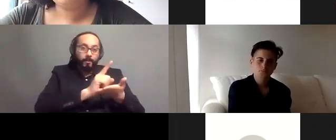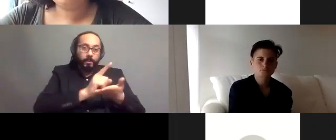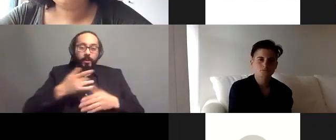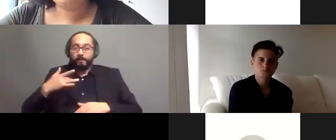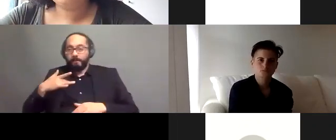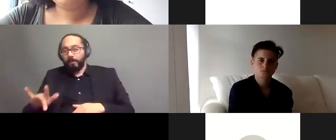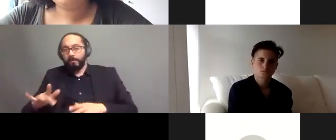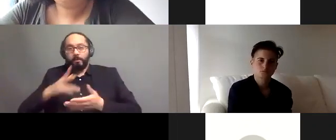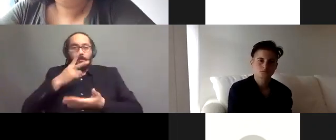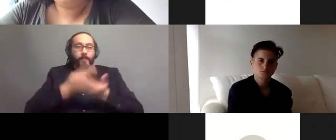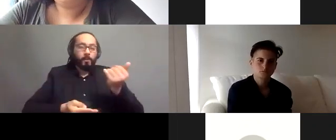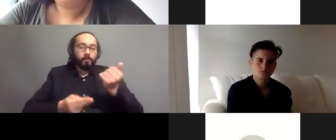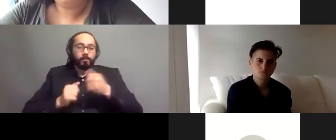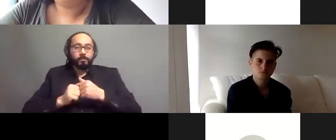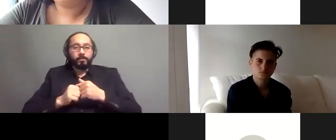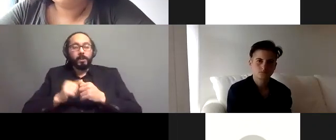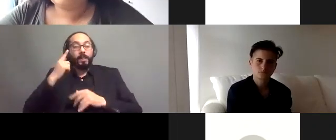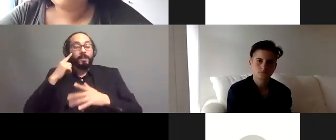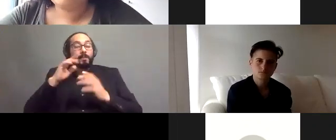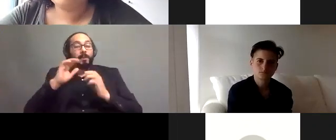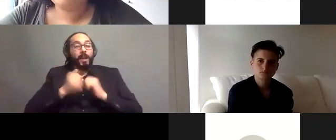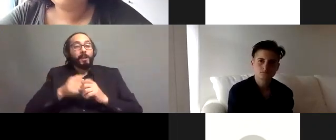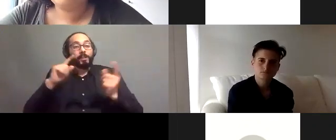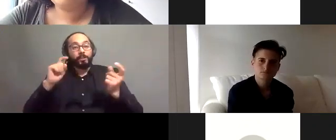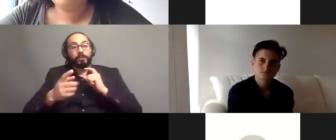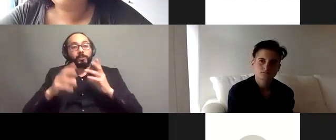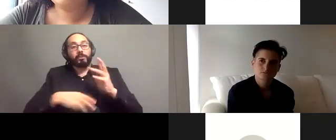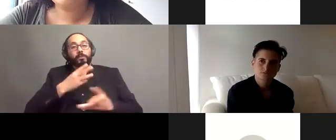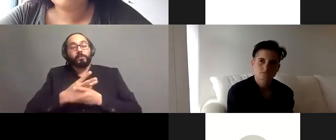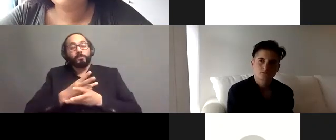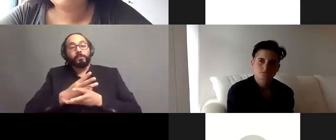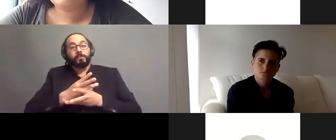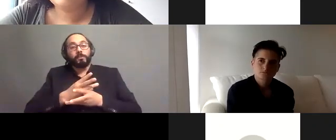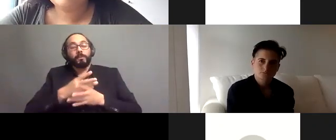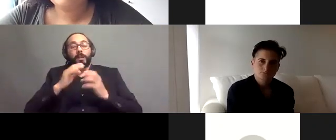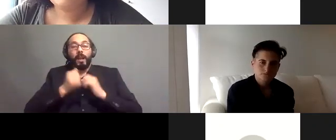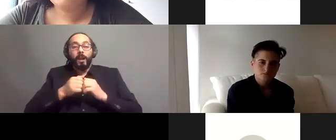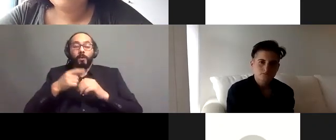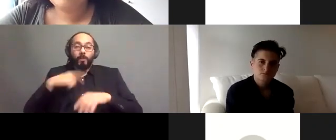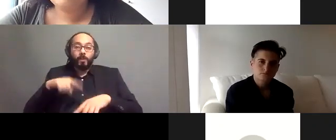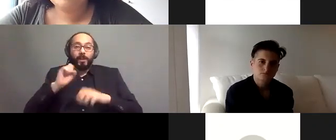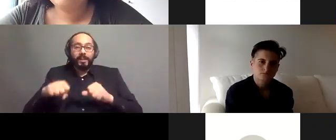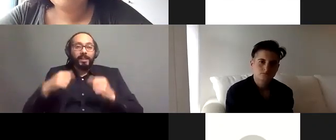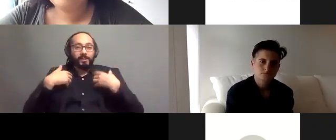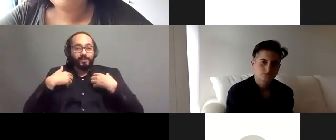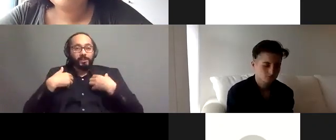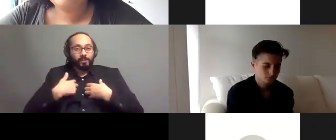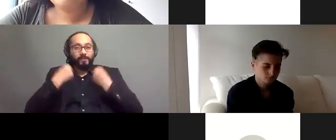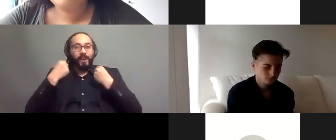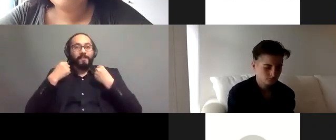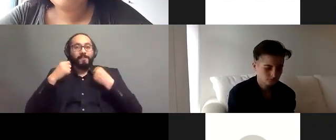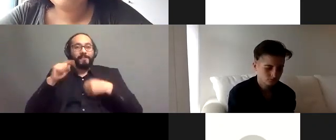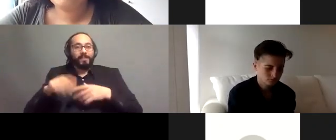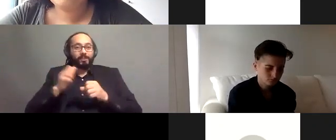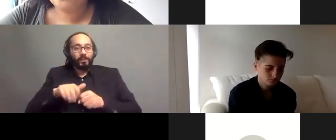how you can change the world and how we can all survive this COVID, but mostly